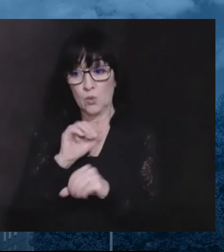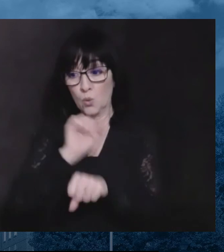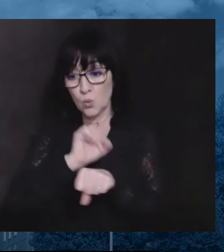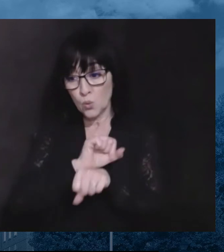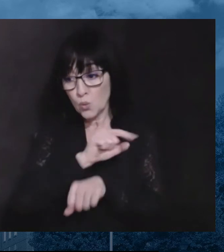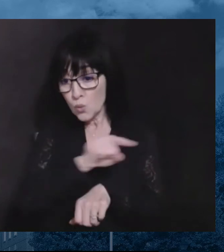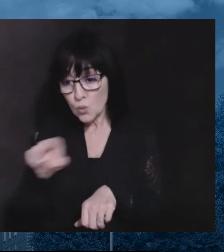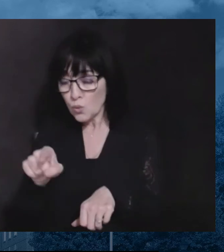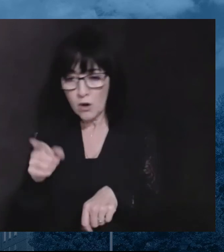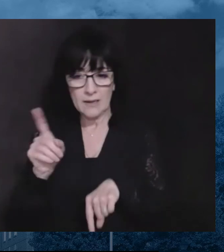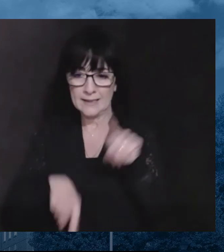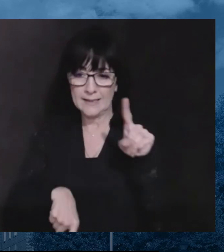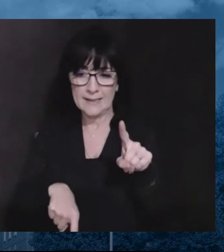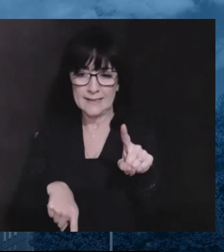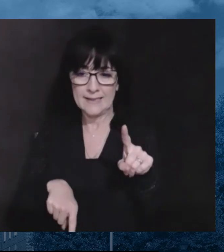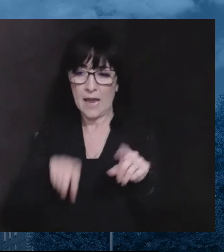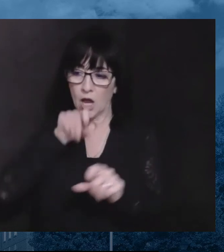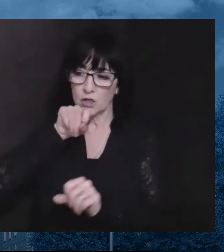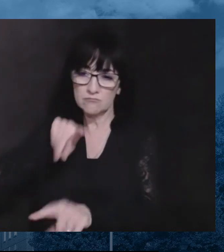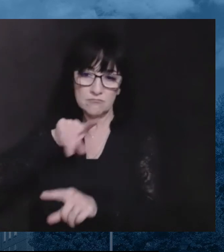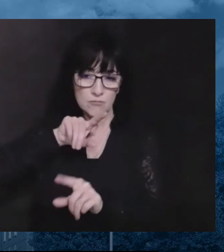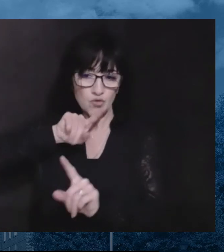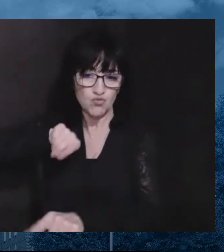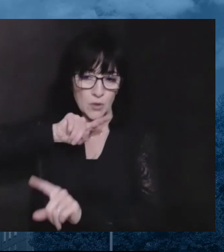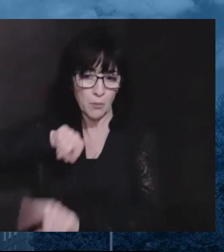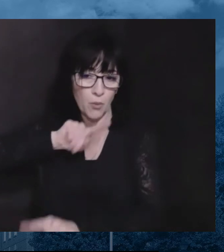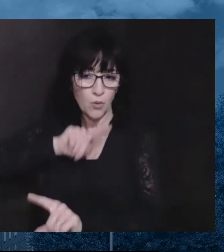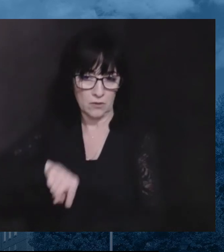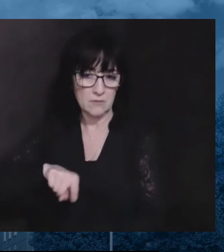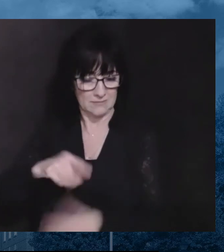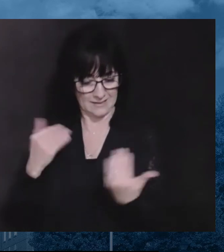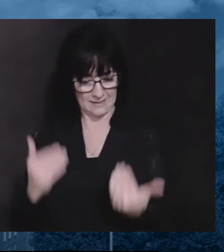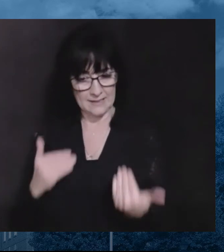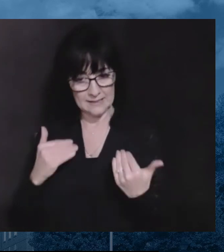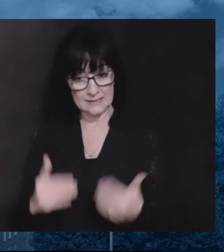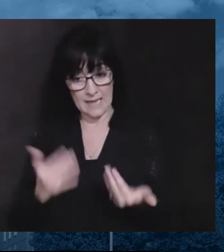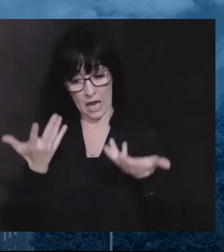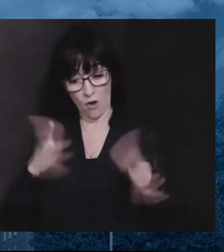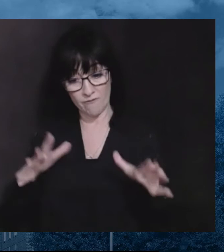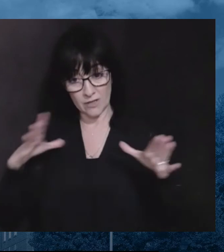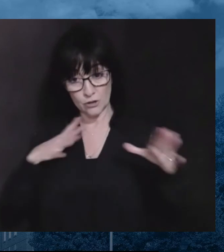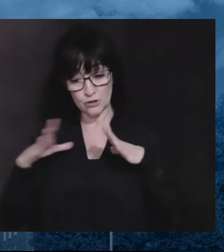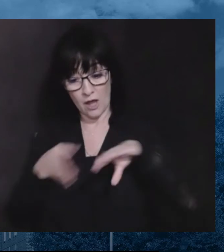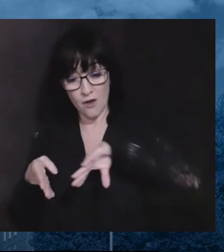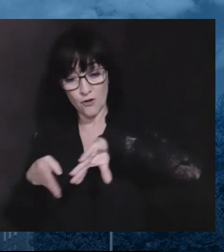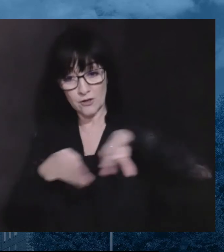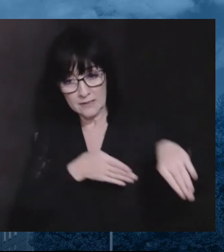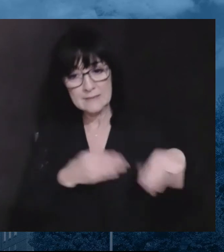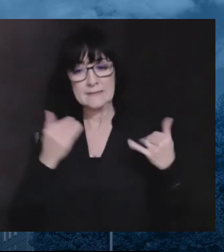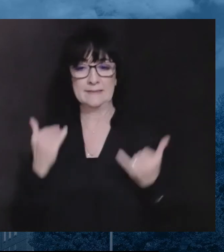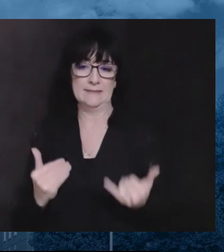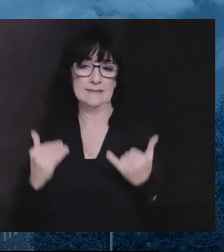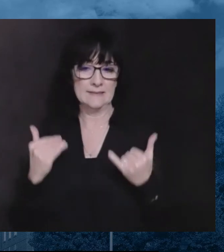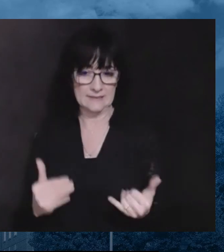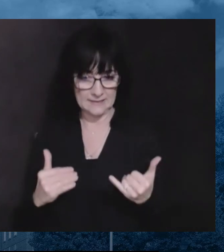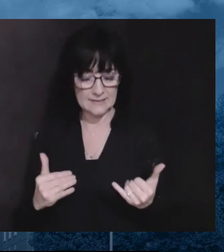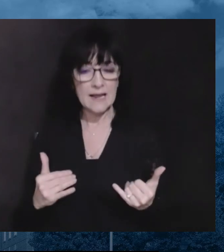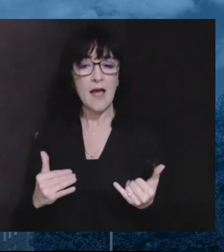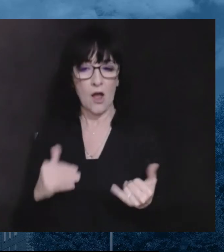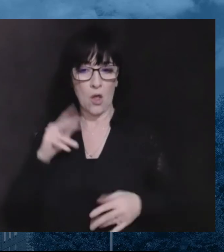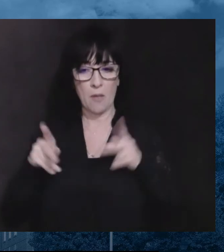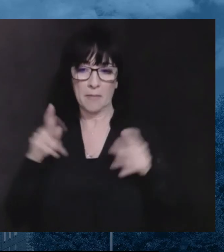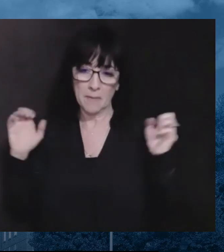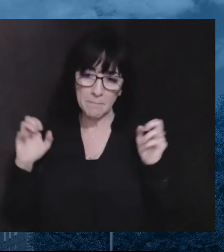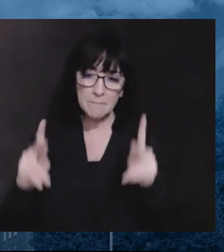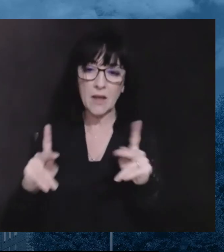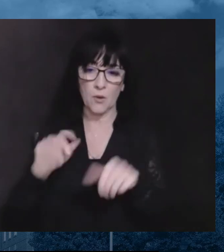that plan, and we're really confident that we are going to get this vaccine out into the arms of people